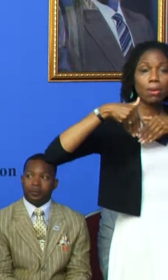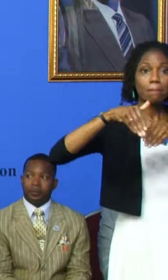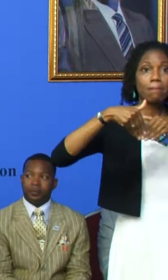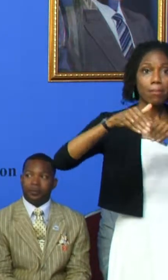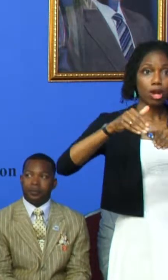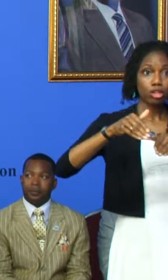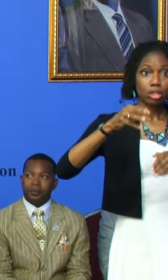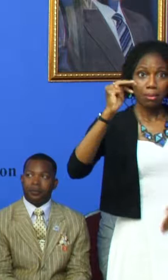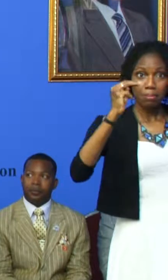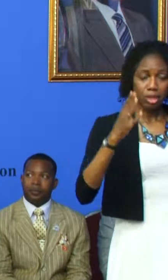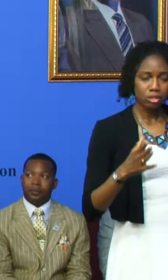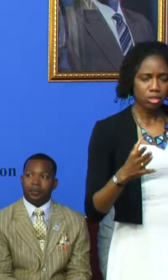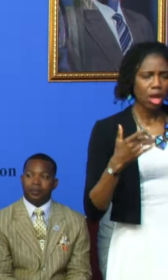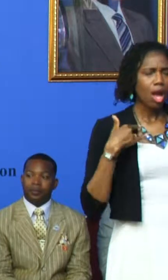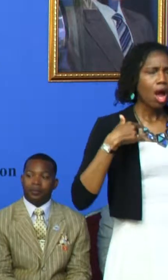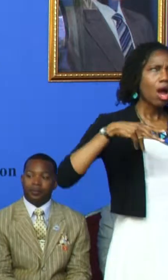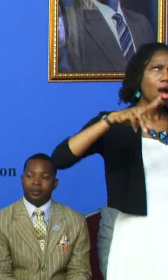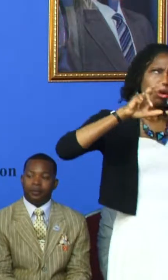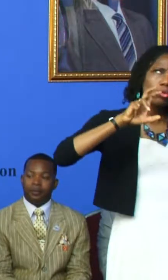I mean, go through the books now.